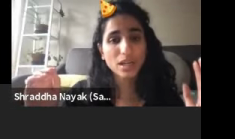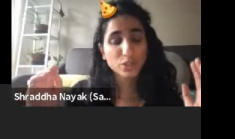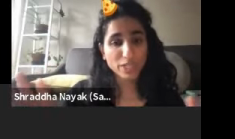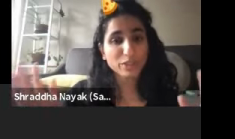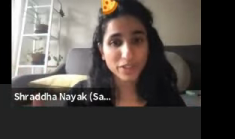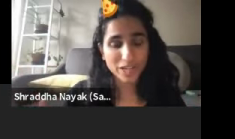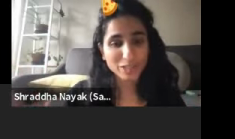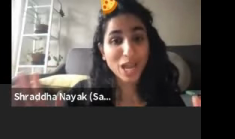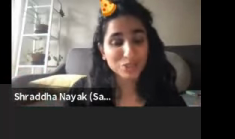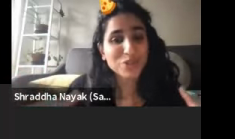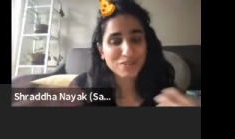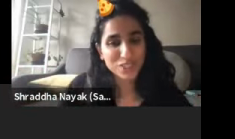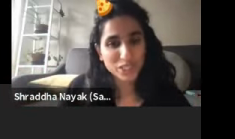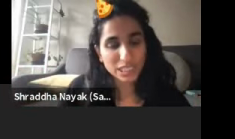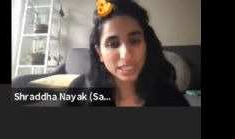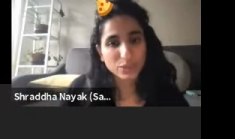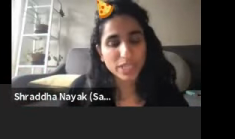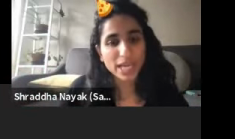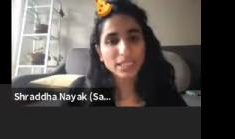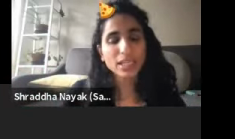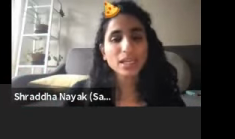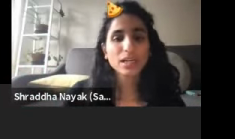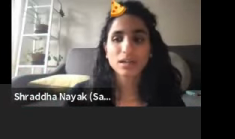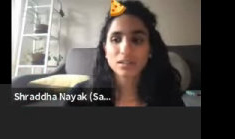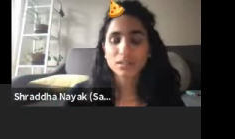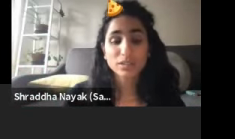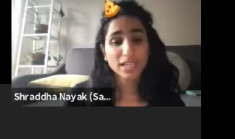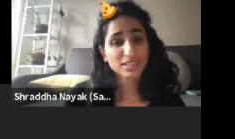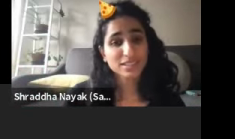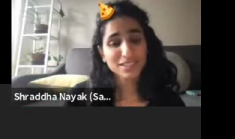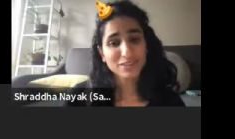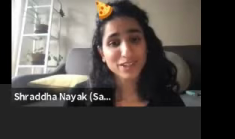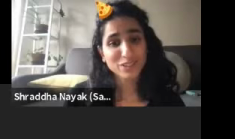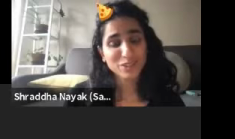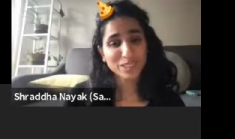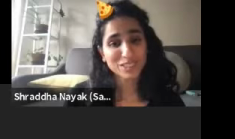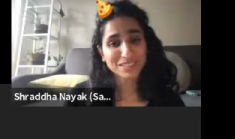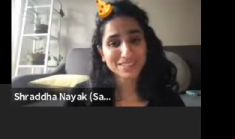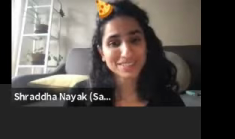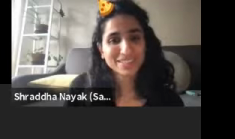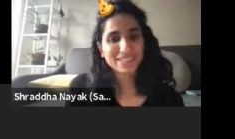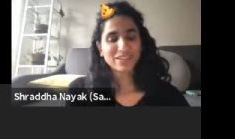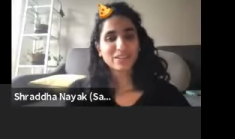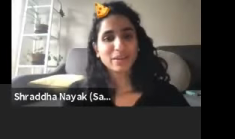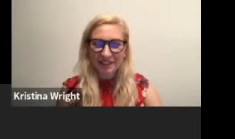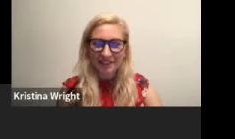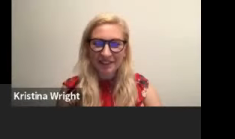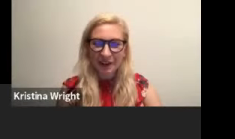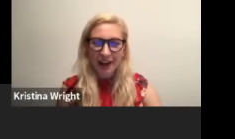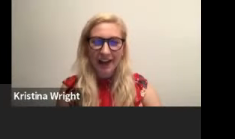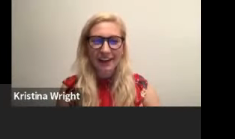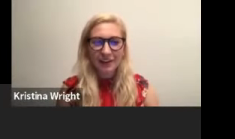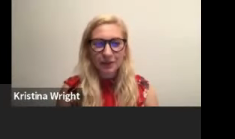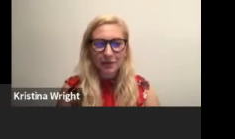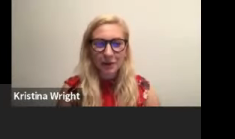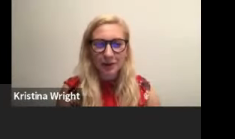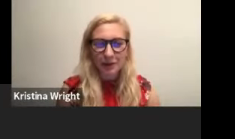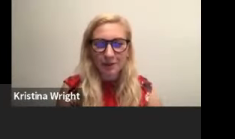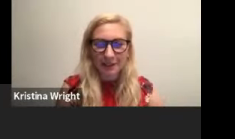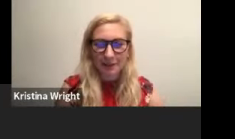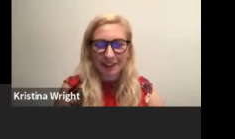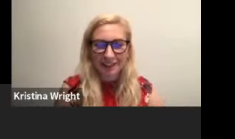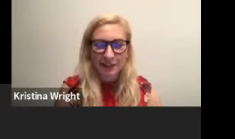are trying to figure out how to efficiently do that. So that's a very good question. Awesome. Okay. Another one